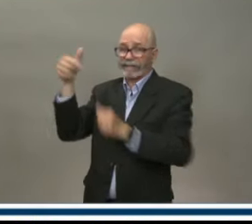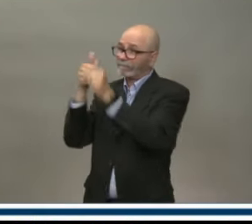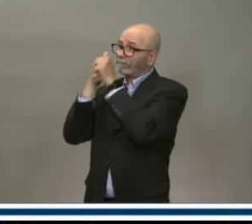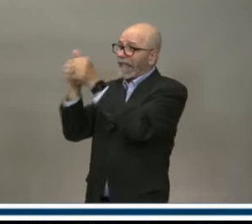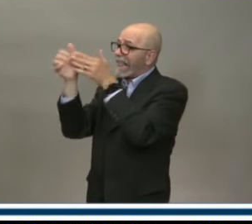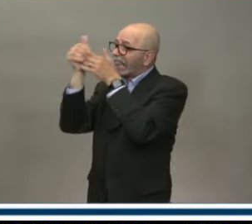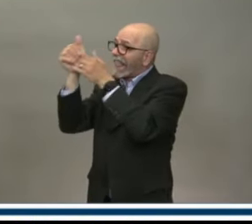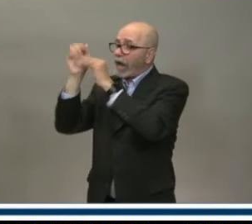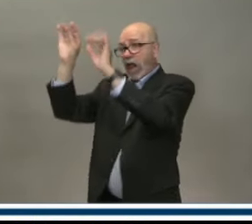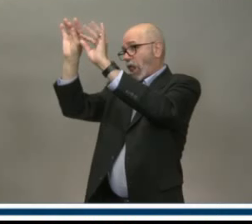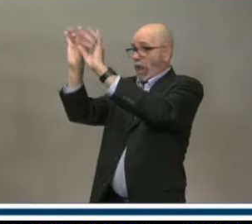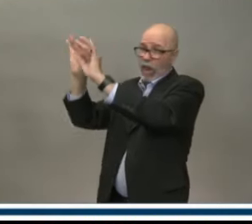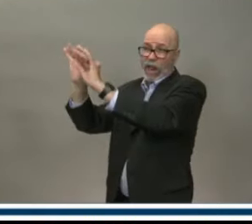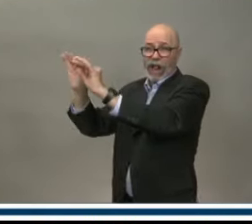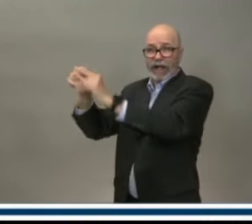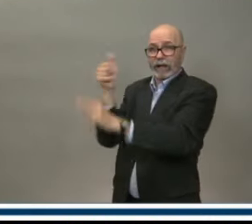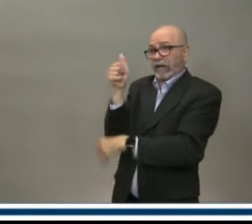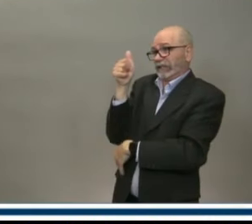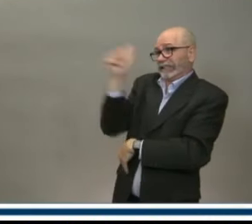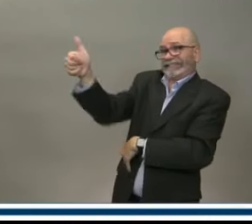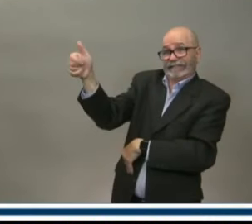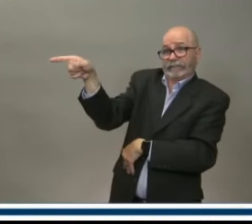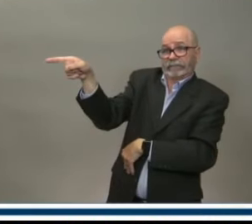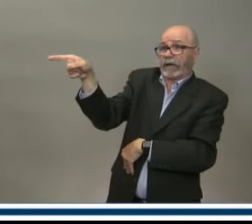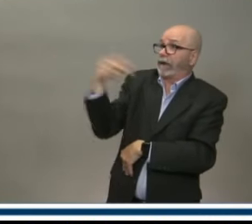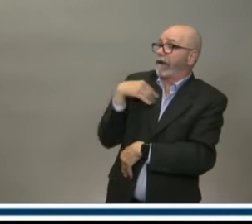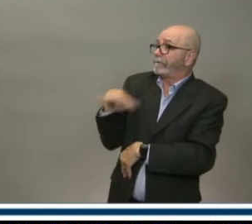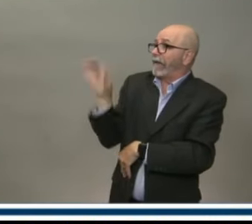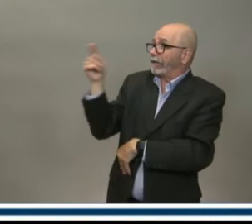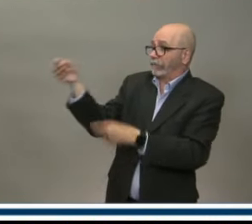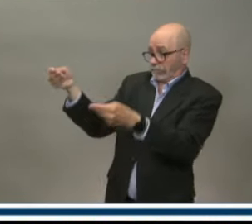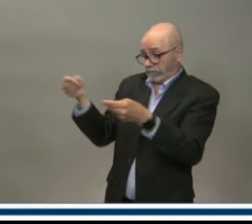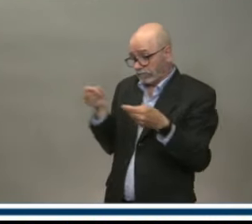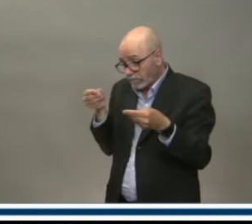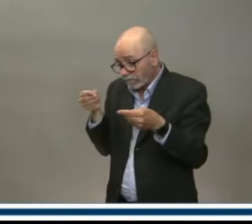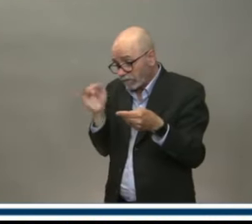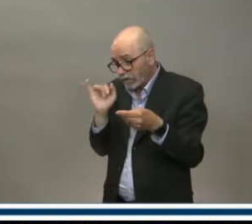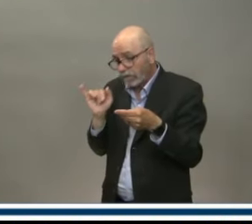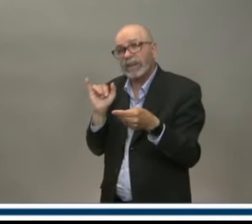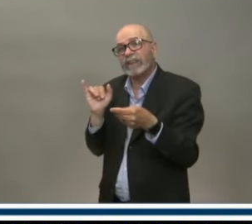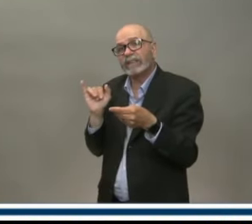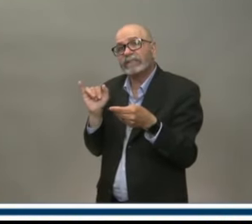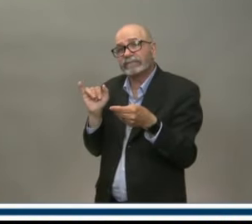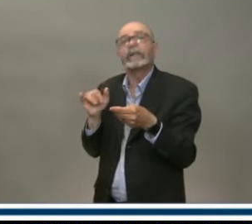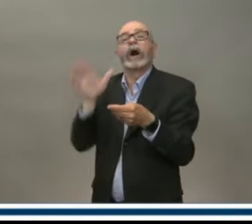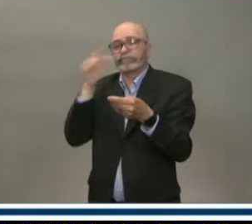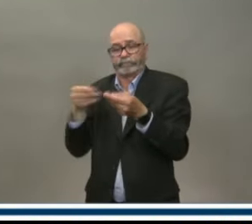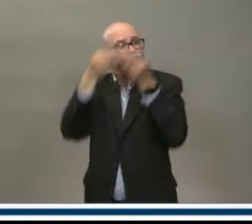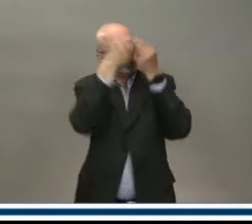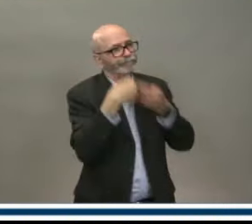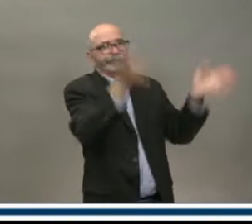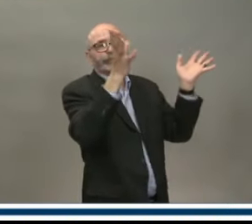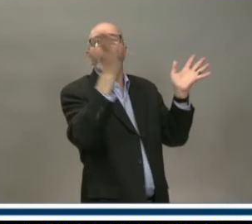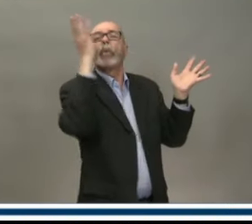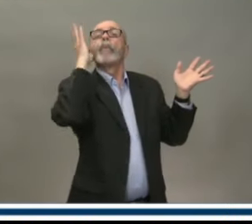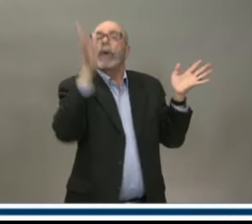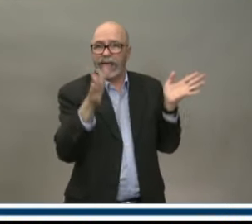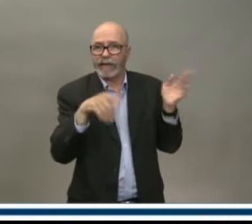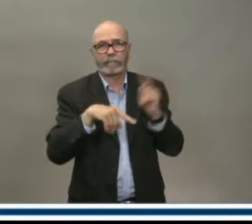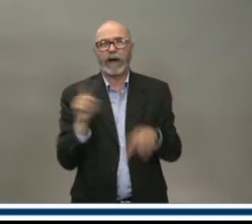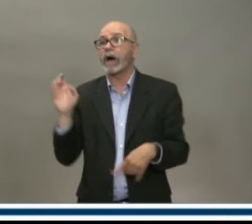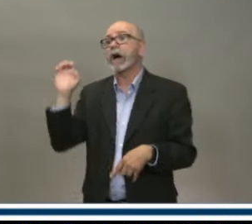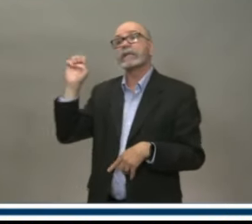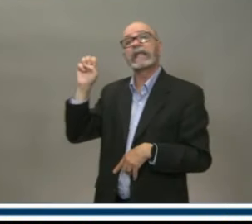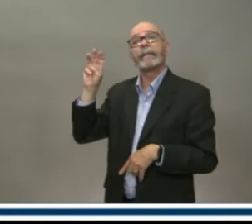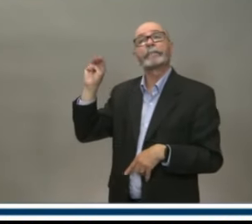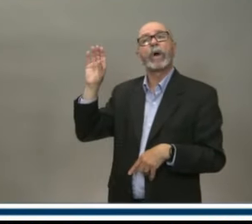and no message was received, even though EMO had reached out a number of times throughout the morning to the RCMP. Go ahead, Keith,